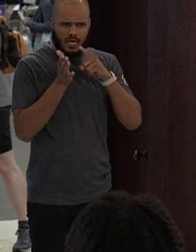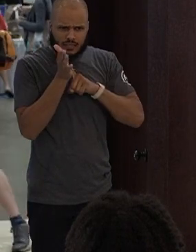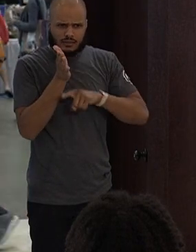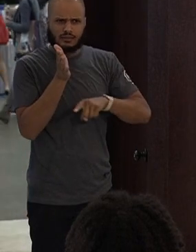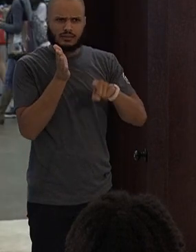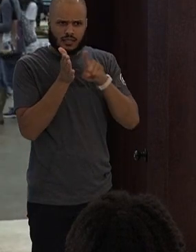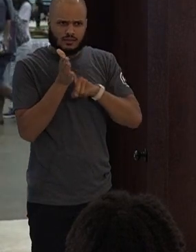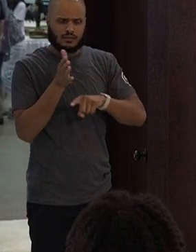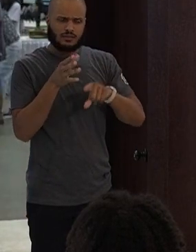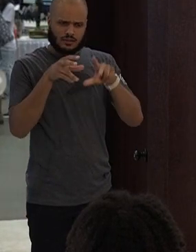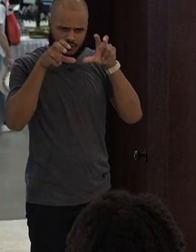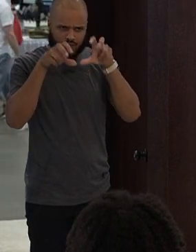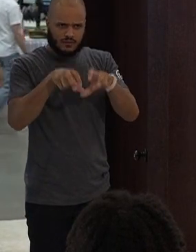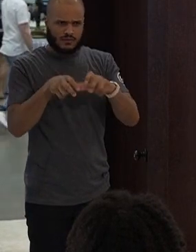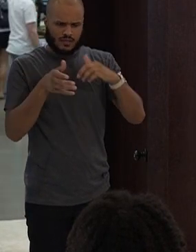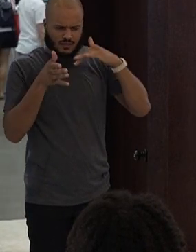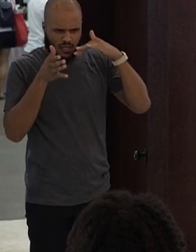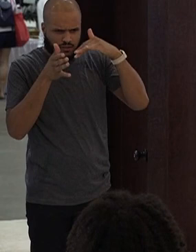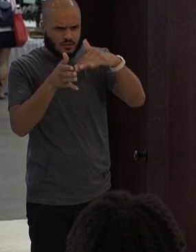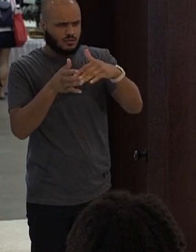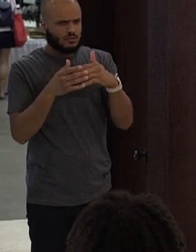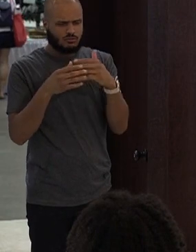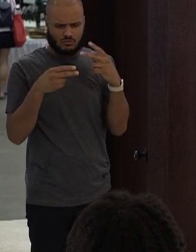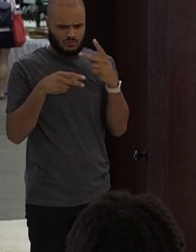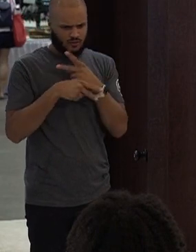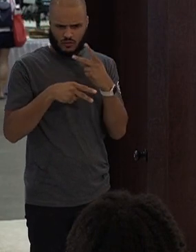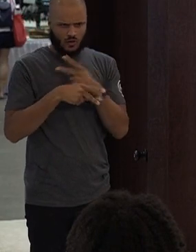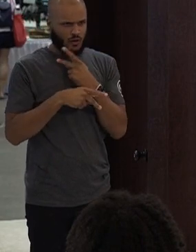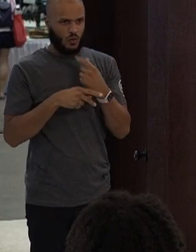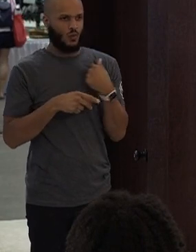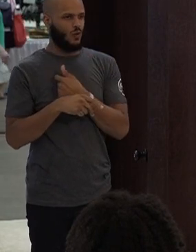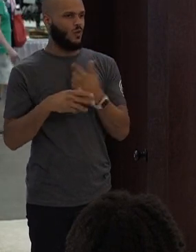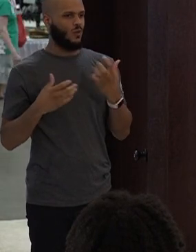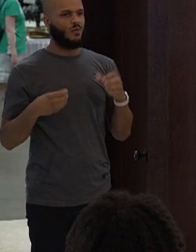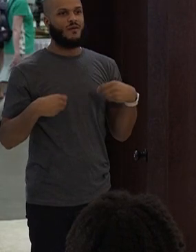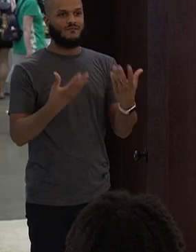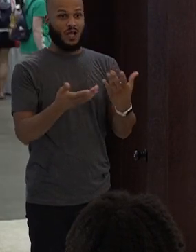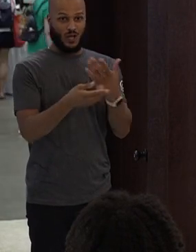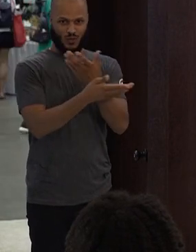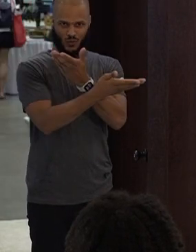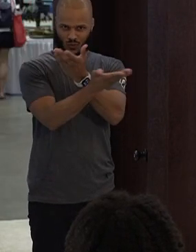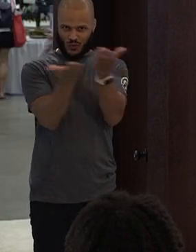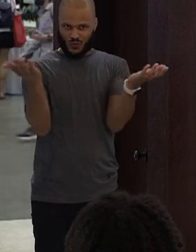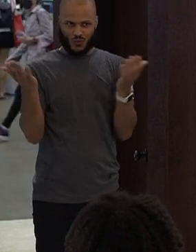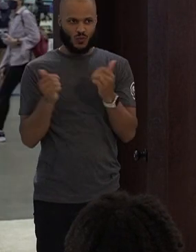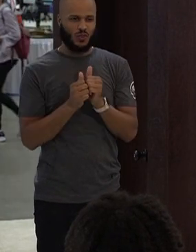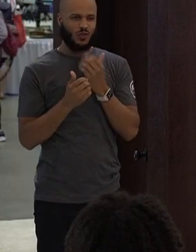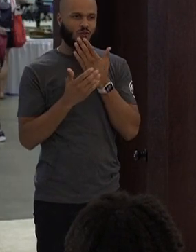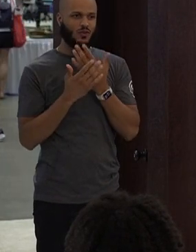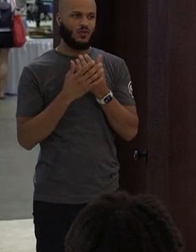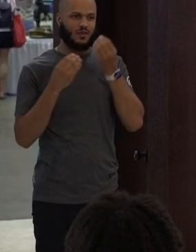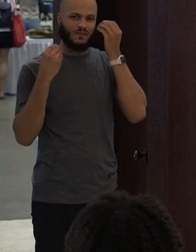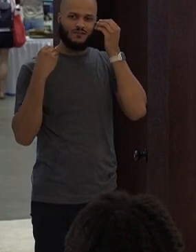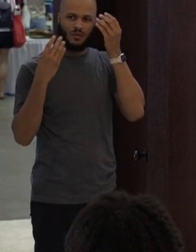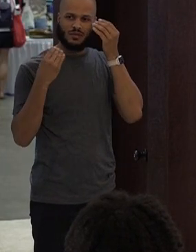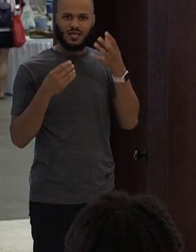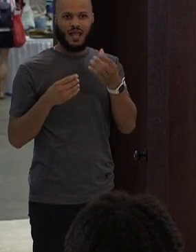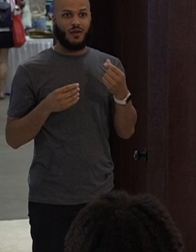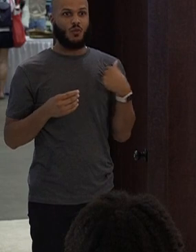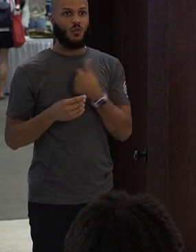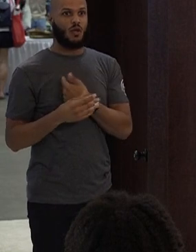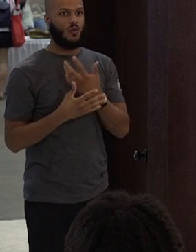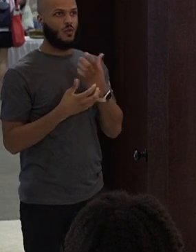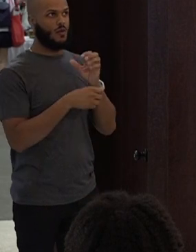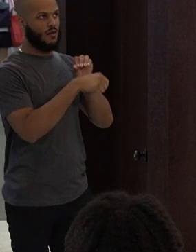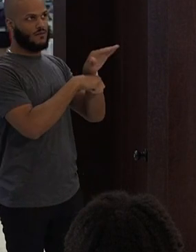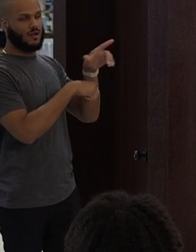time and focus to study these questions because we want to provide you with good information and we want to advise